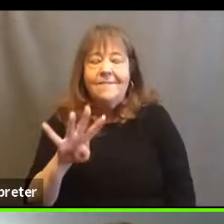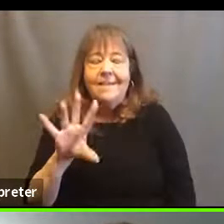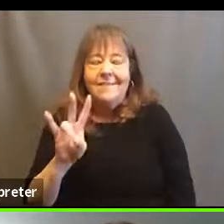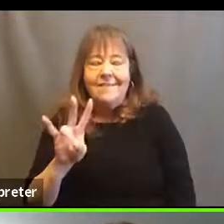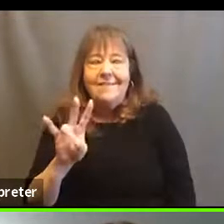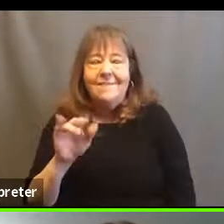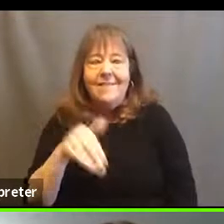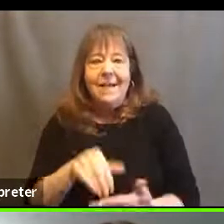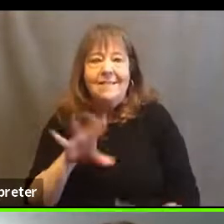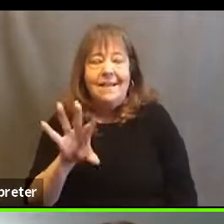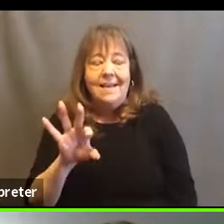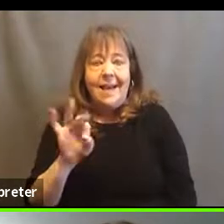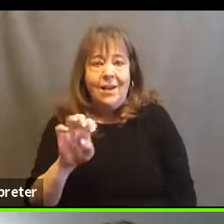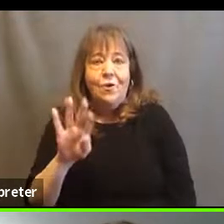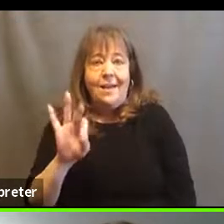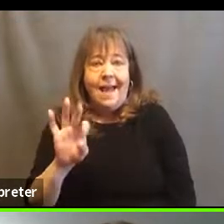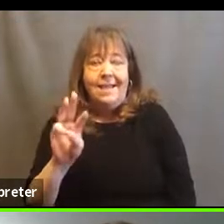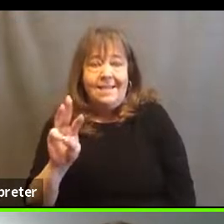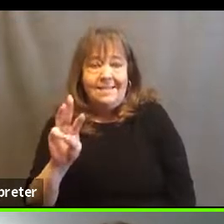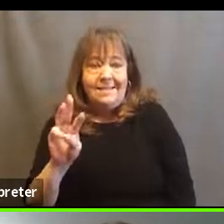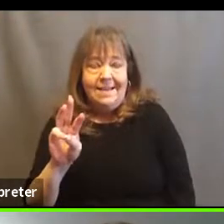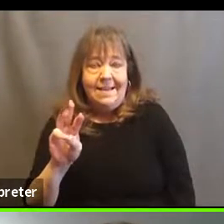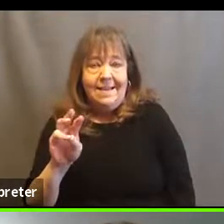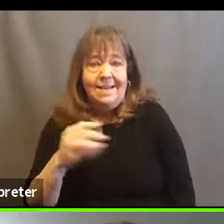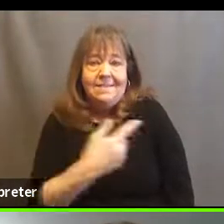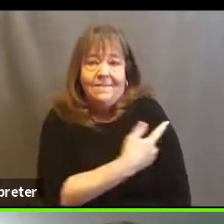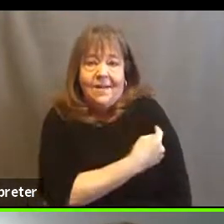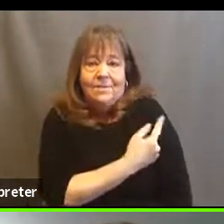57,956 doses of the received